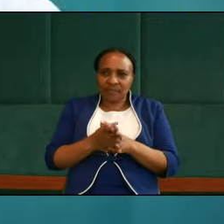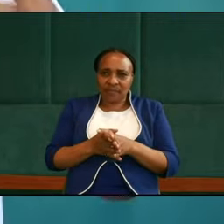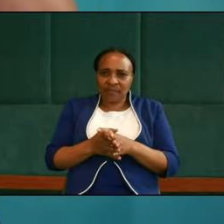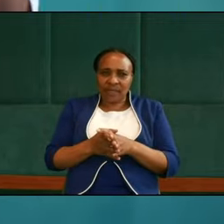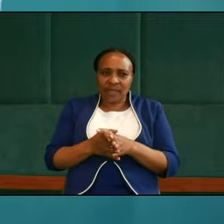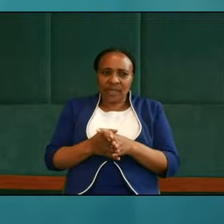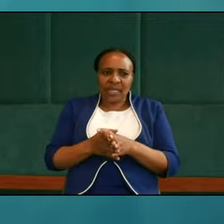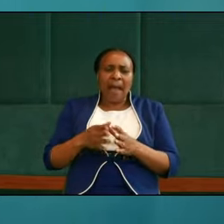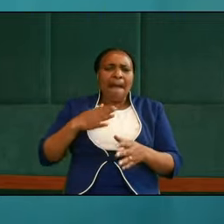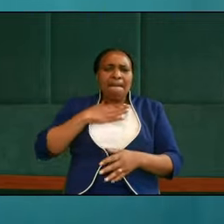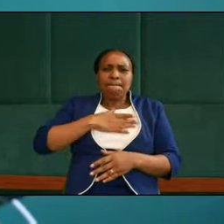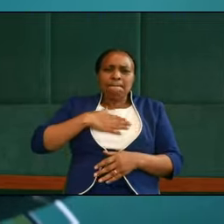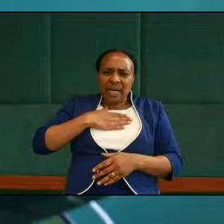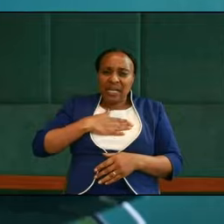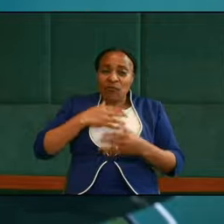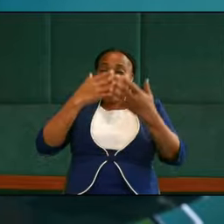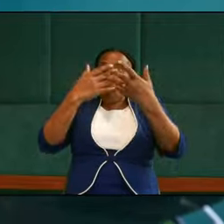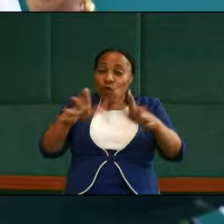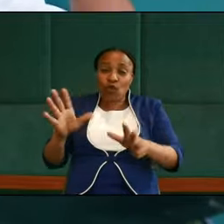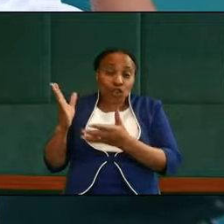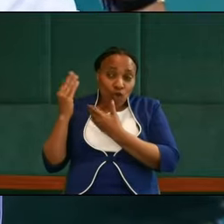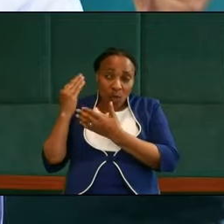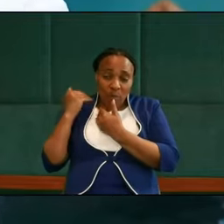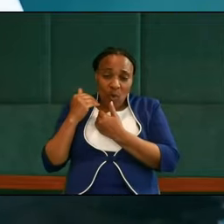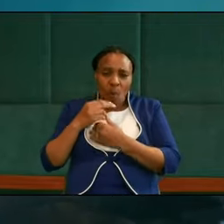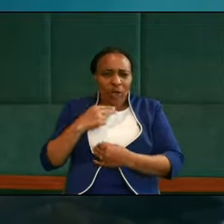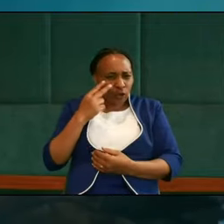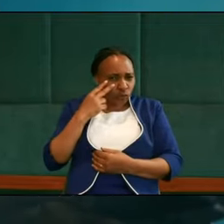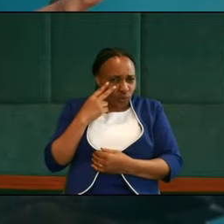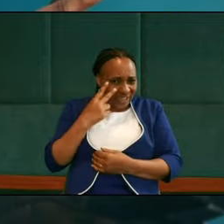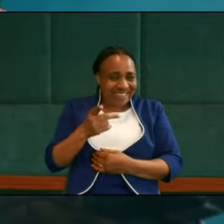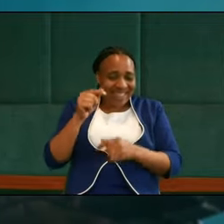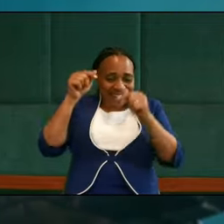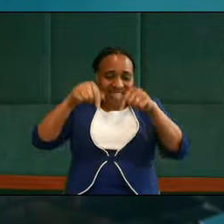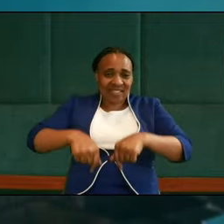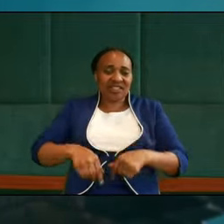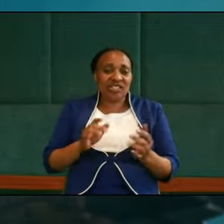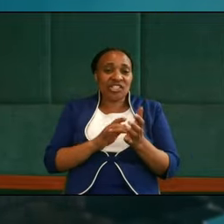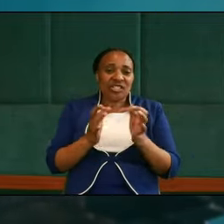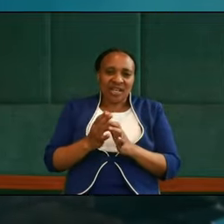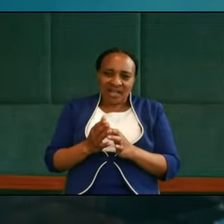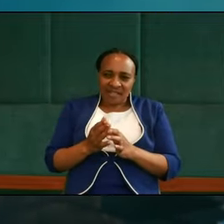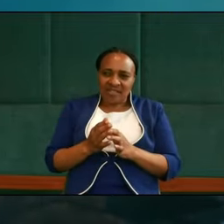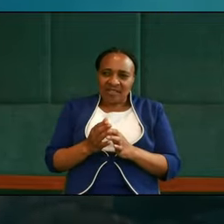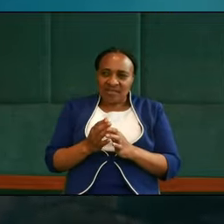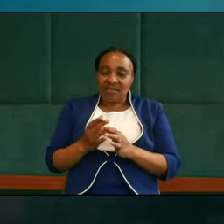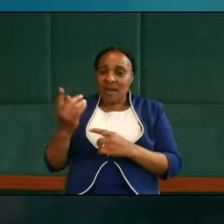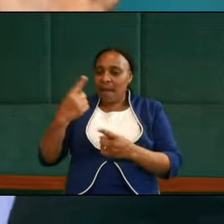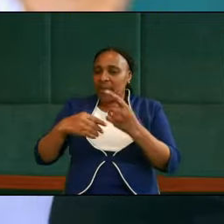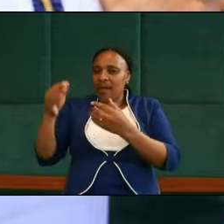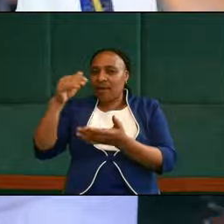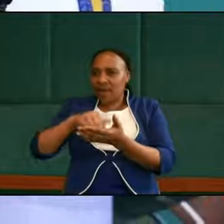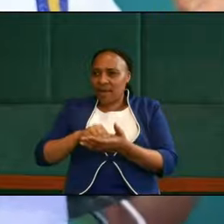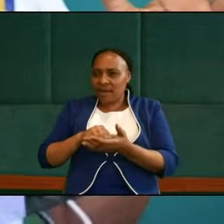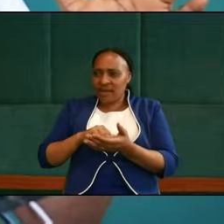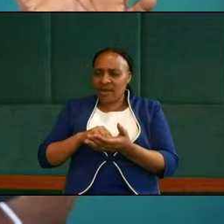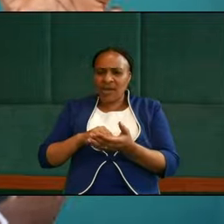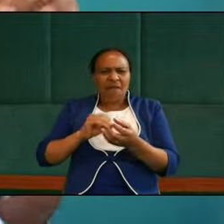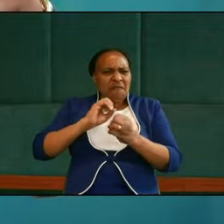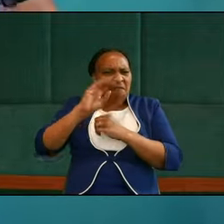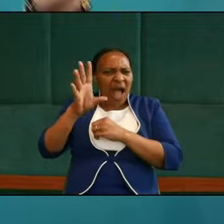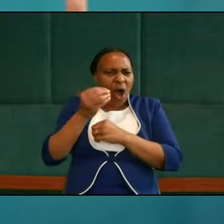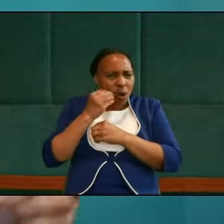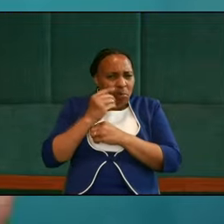if you are in this place, those of you joining online, I want you to sing it. Jesus is coming again. We are not too far from